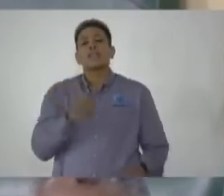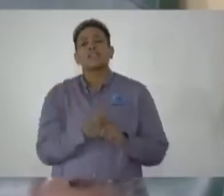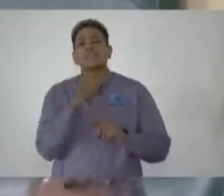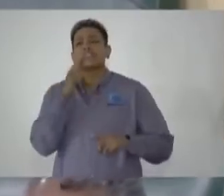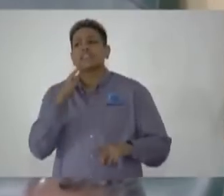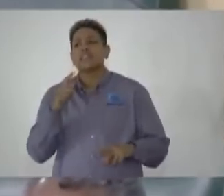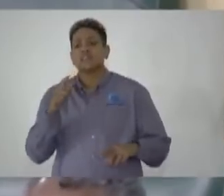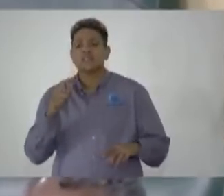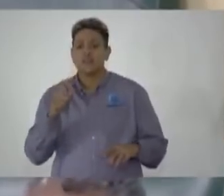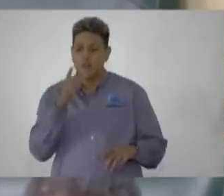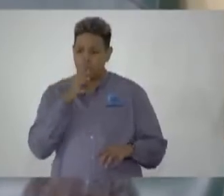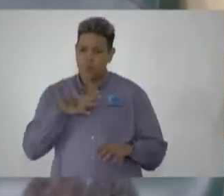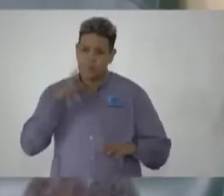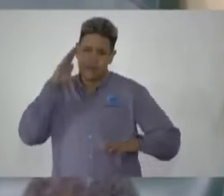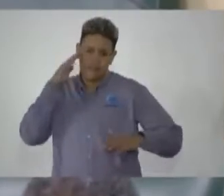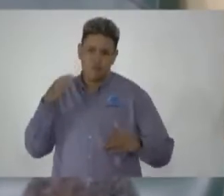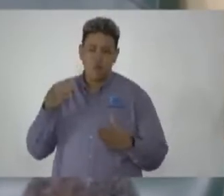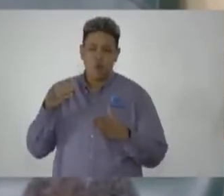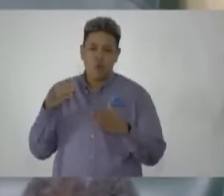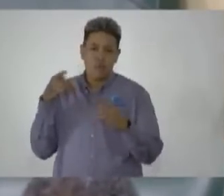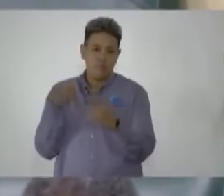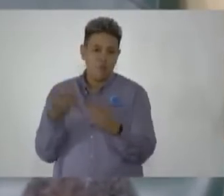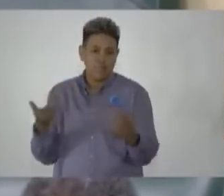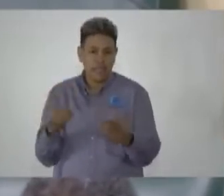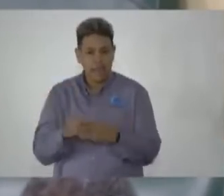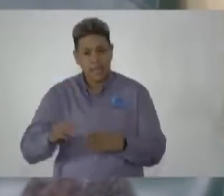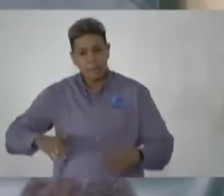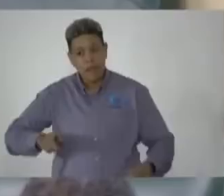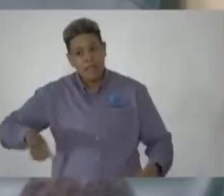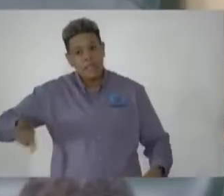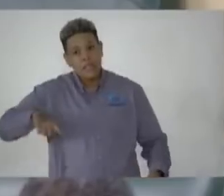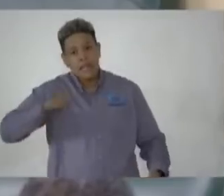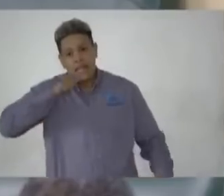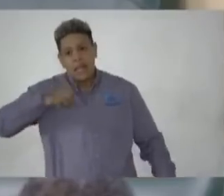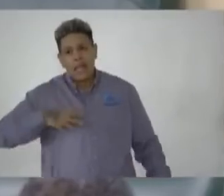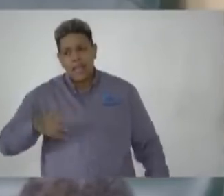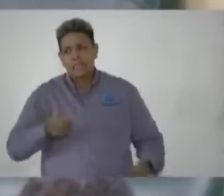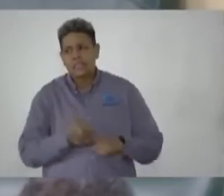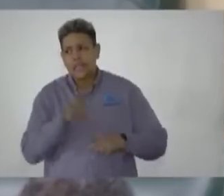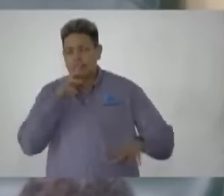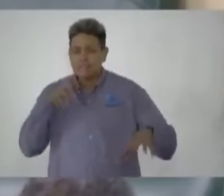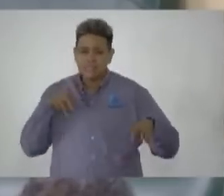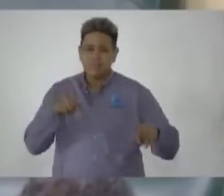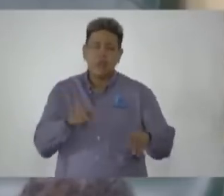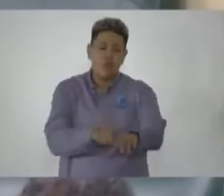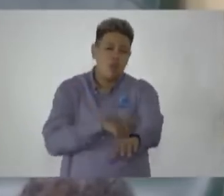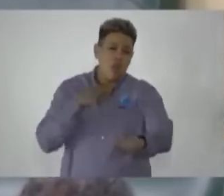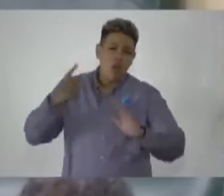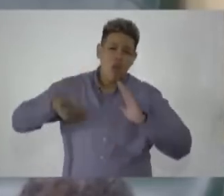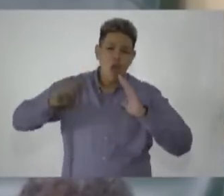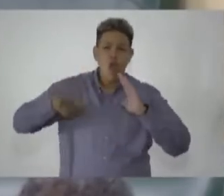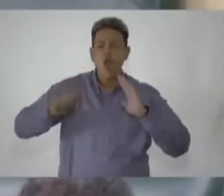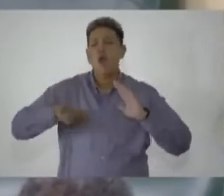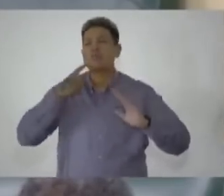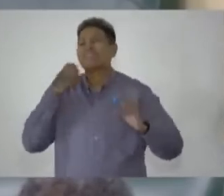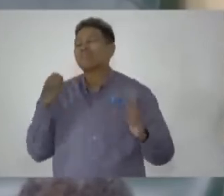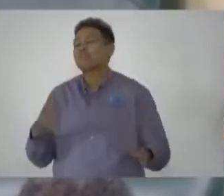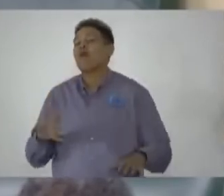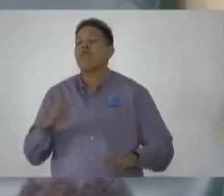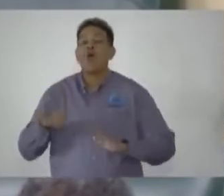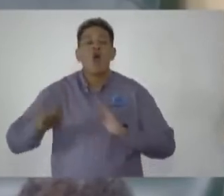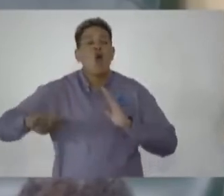gender focal point here in Parliament. These ladies have spent long hours, tedious